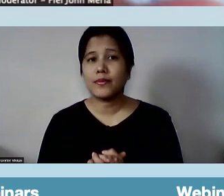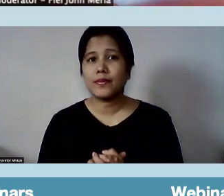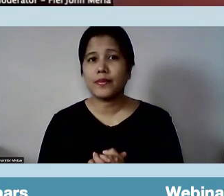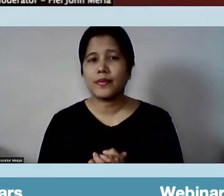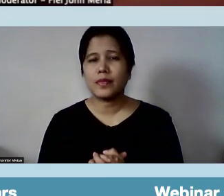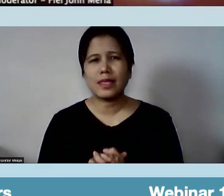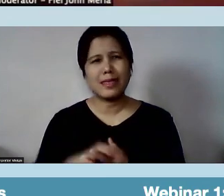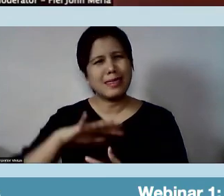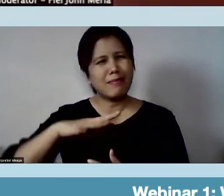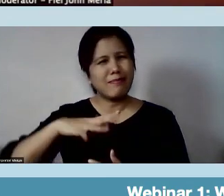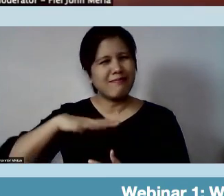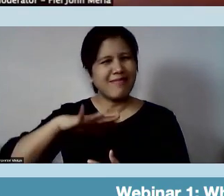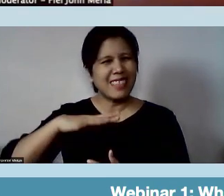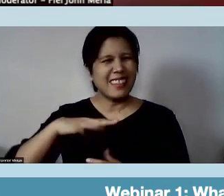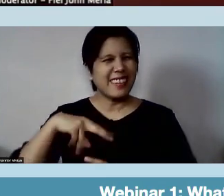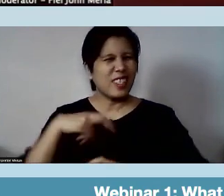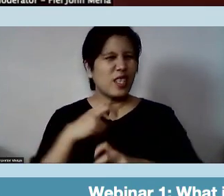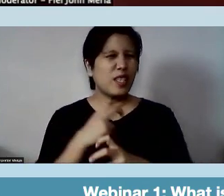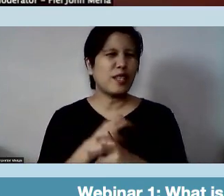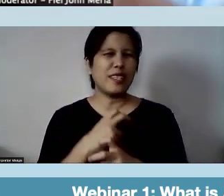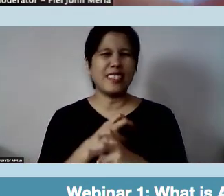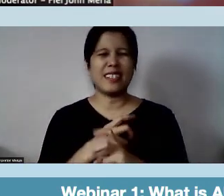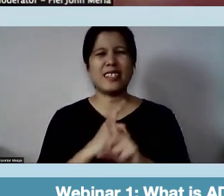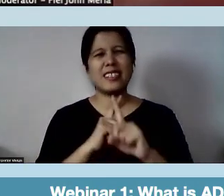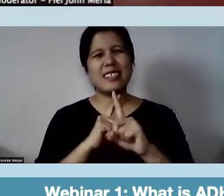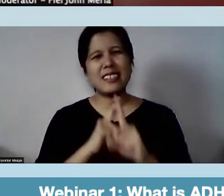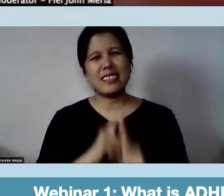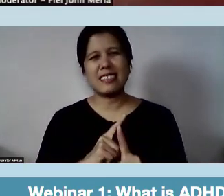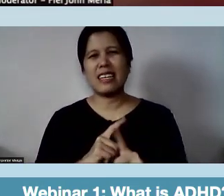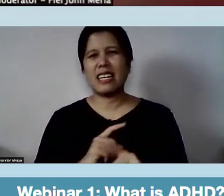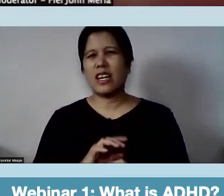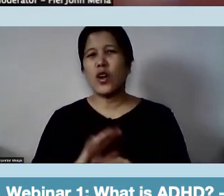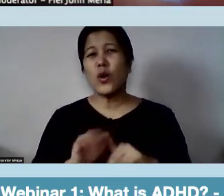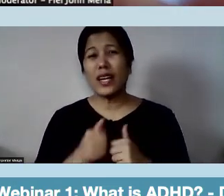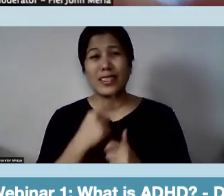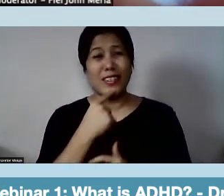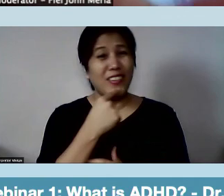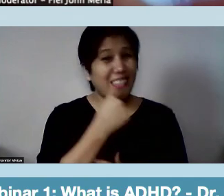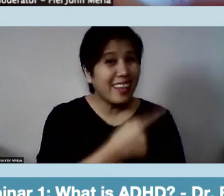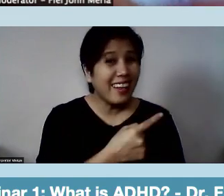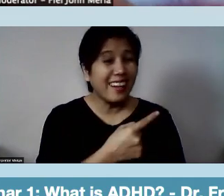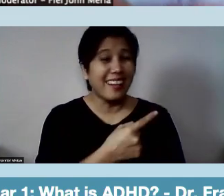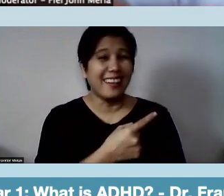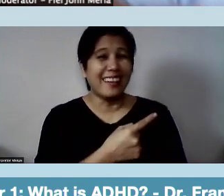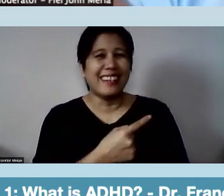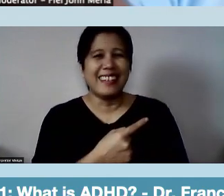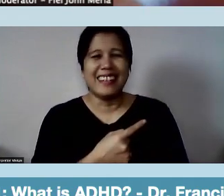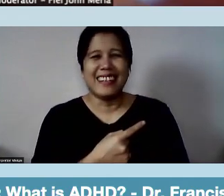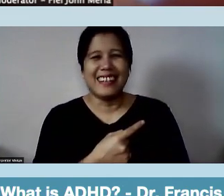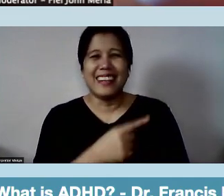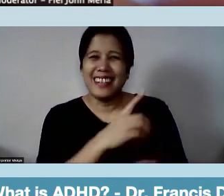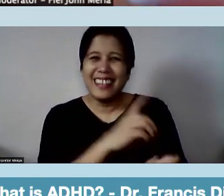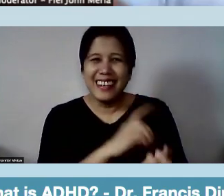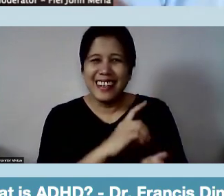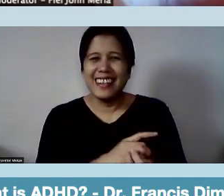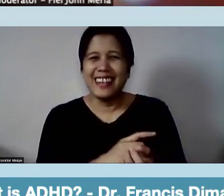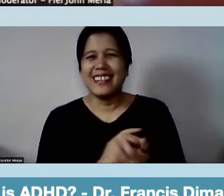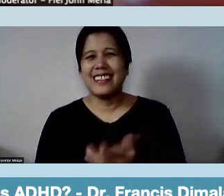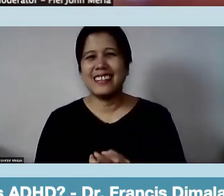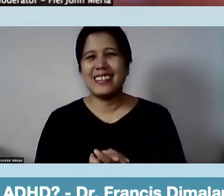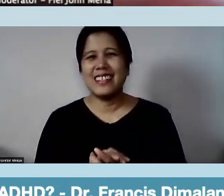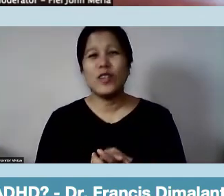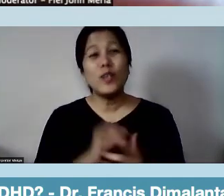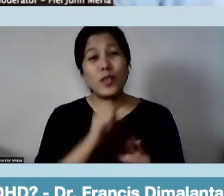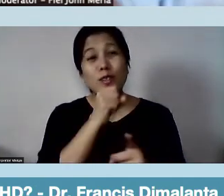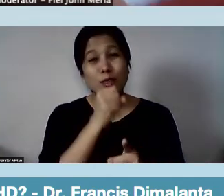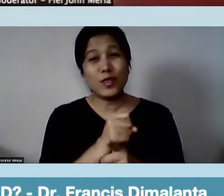medyo mahirap sagutin yan kasi tinatanong niya ako what to tell the doctor. Di magagalit sa akin yung doctor niya. I'm sure the